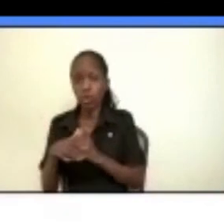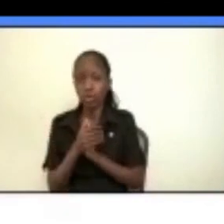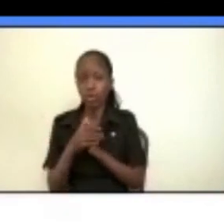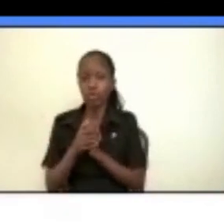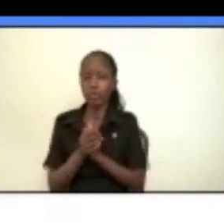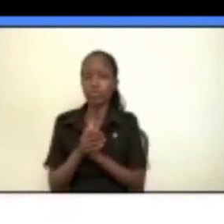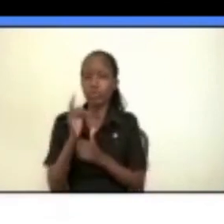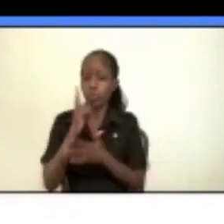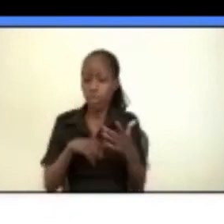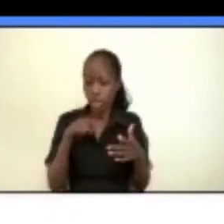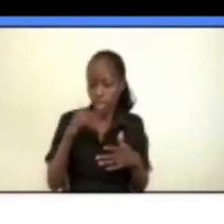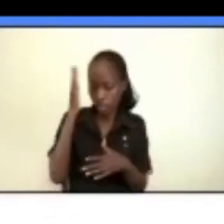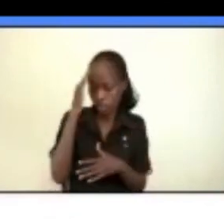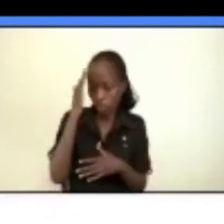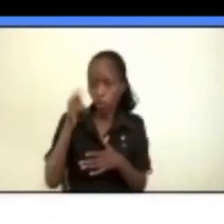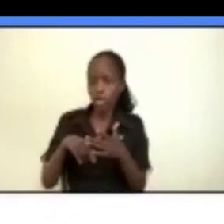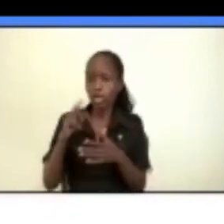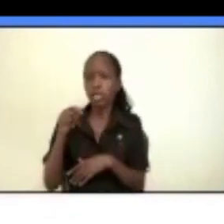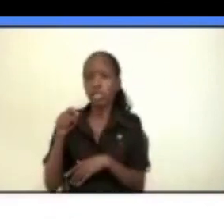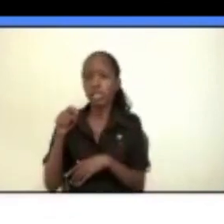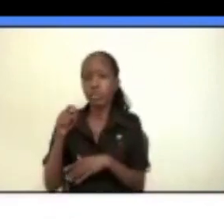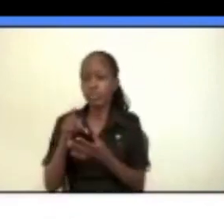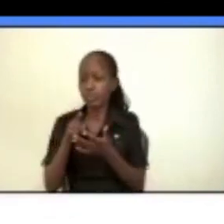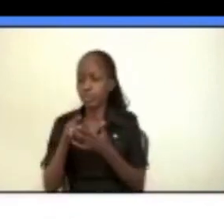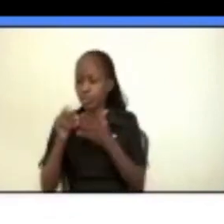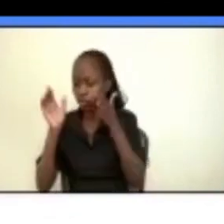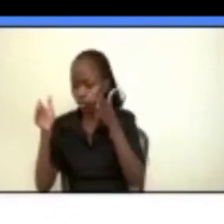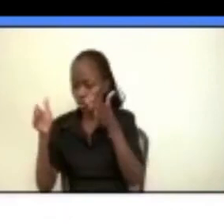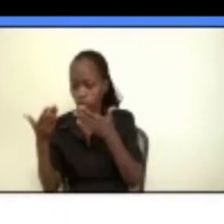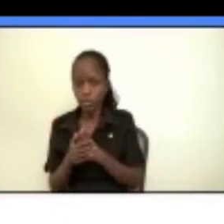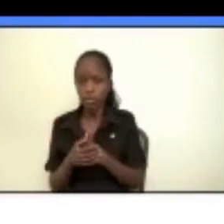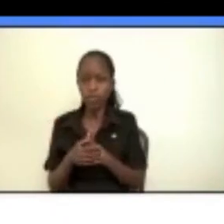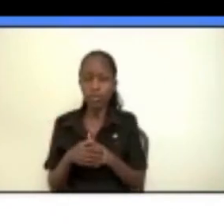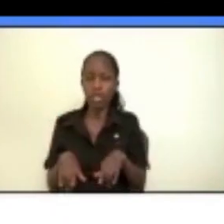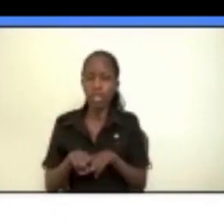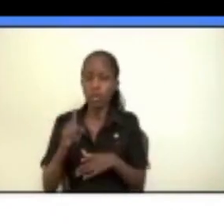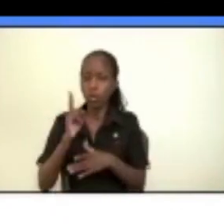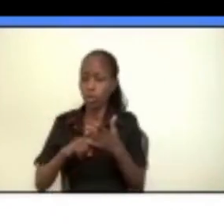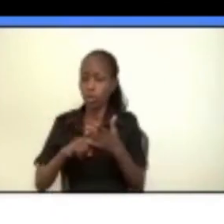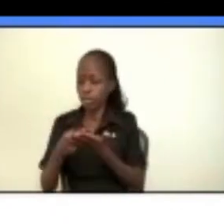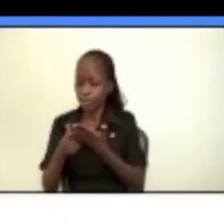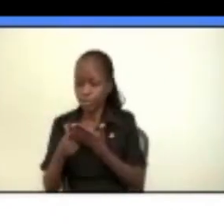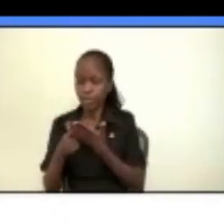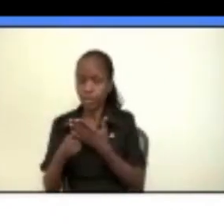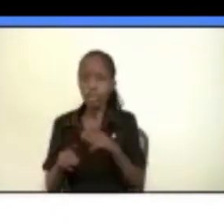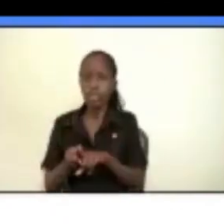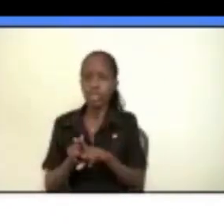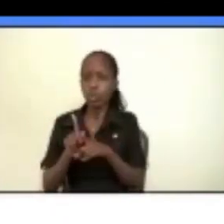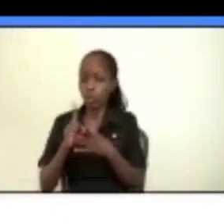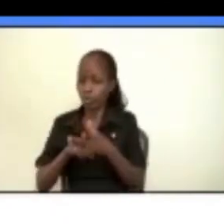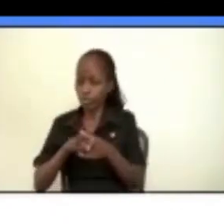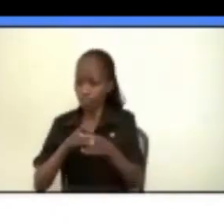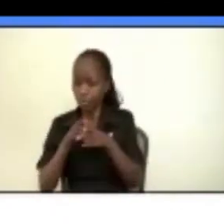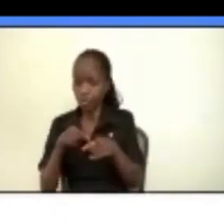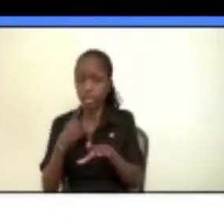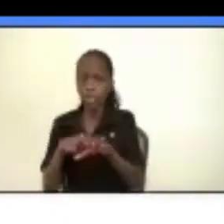to know, what needs to be noticed, what needs to be paid attention to, what needs to be debated, and what needs to be scrutinized. So when you're thinking